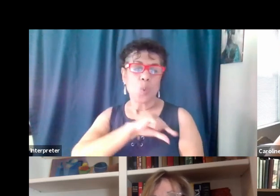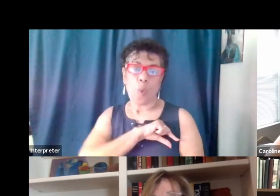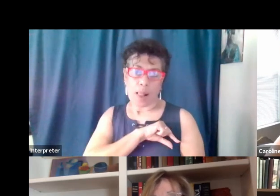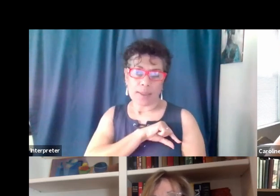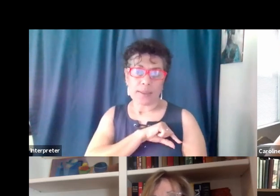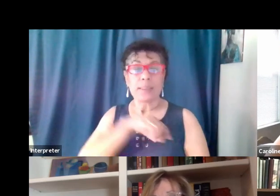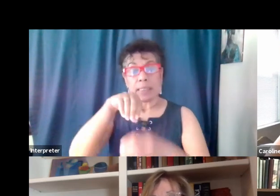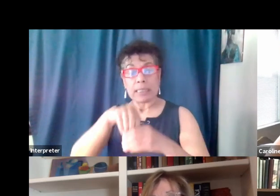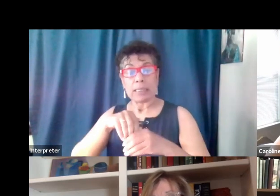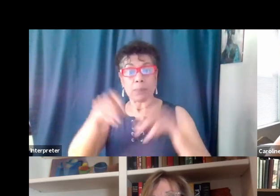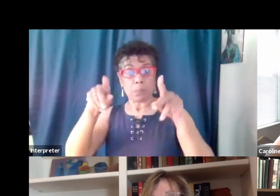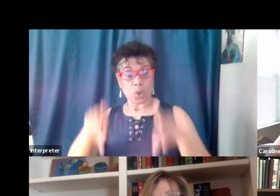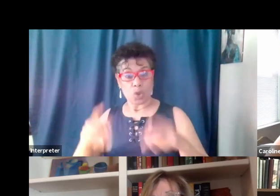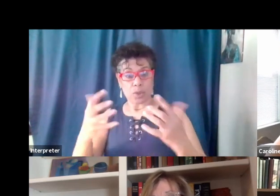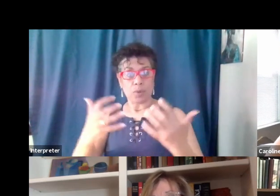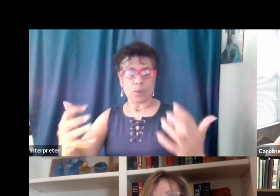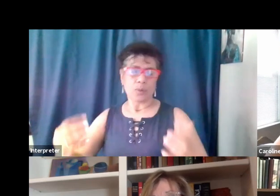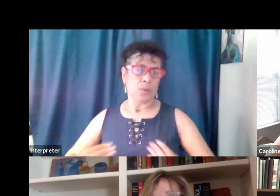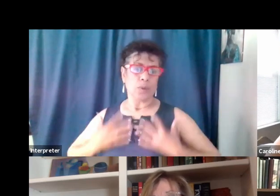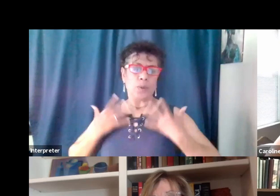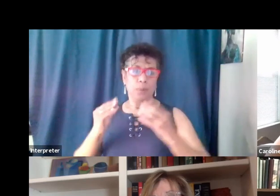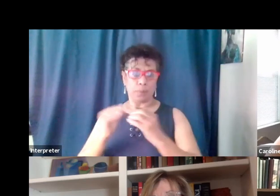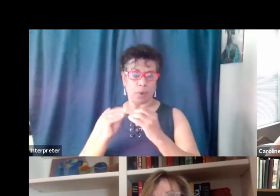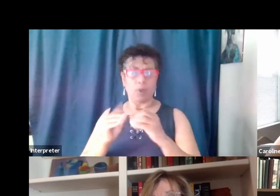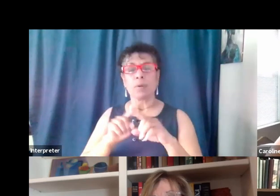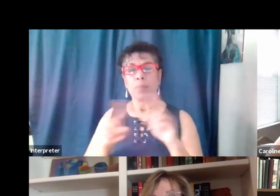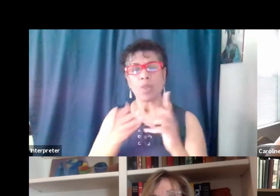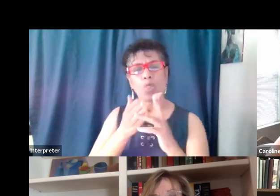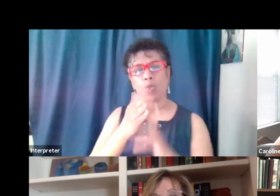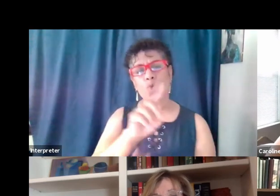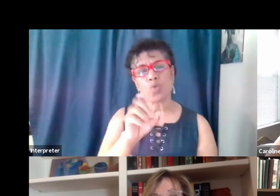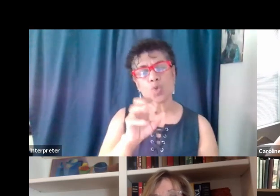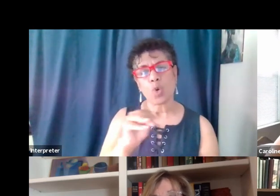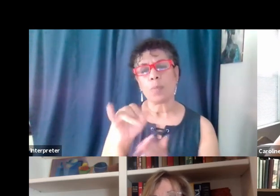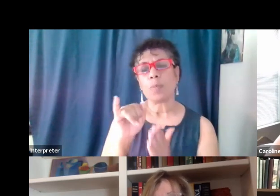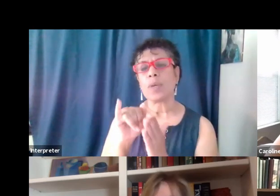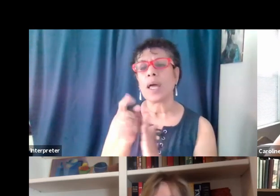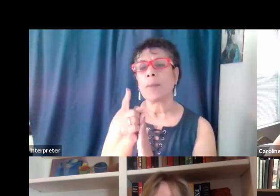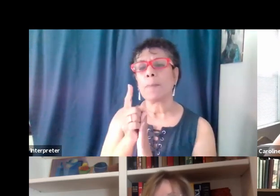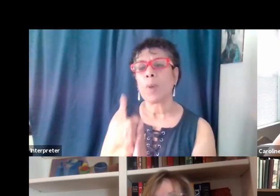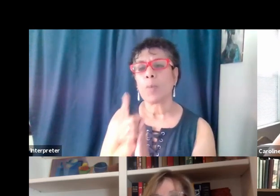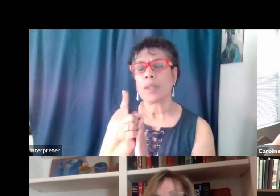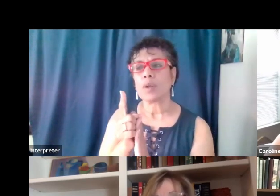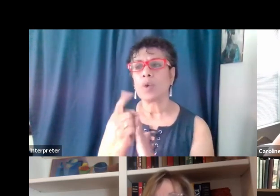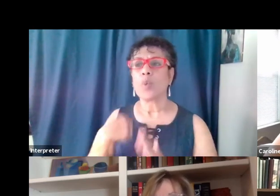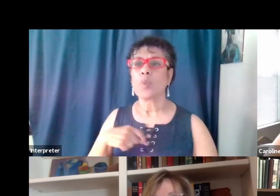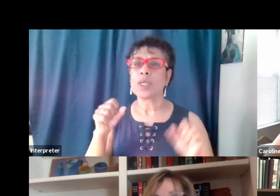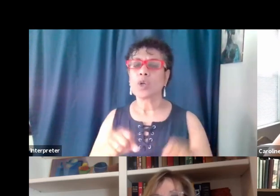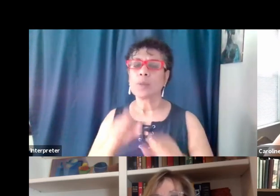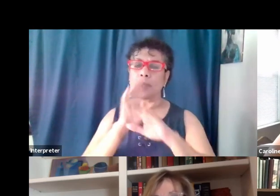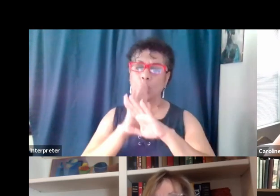it in person. But I also appreciate that it was a moment to slow down and just